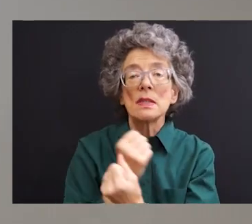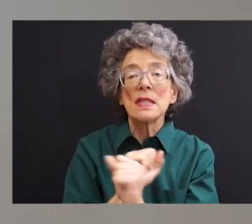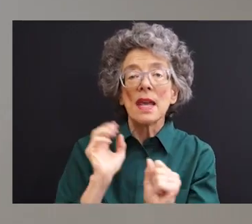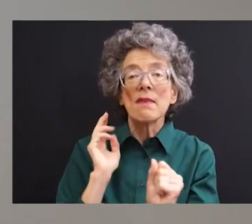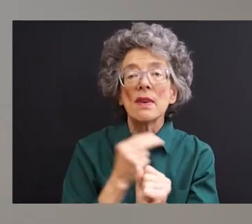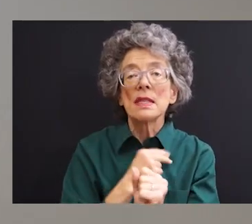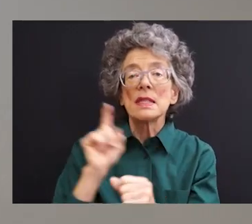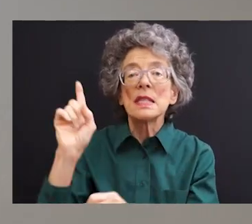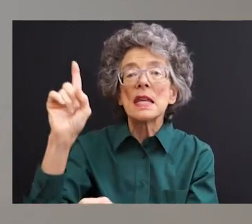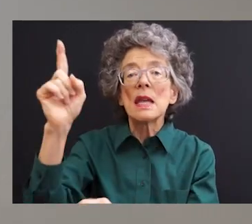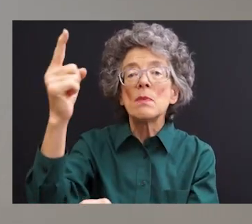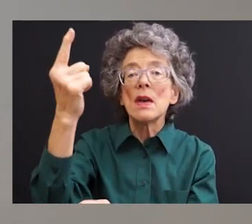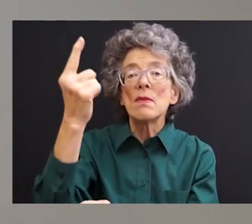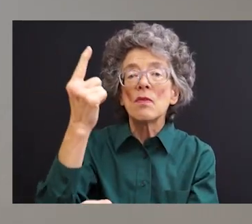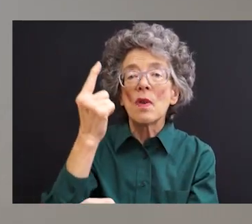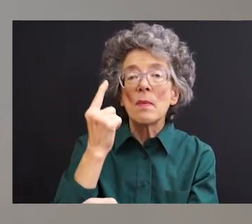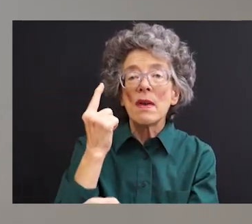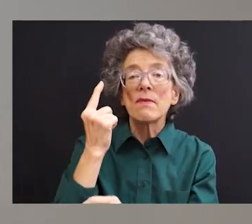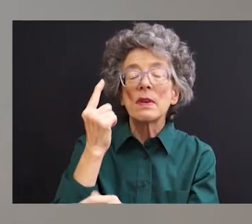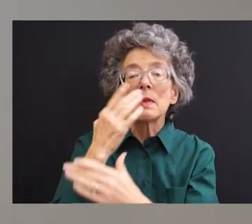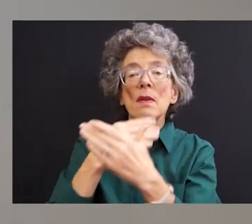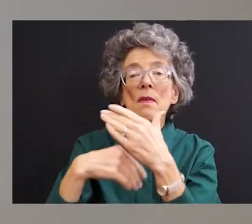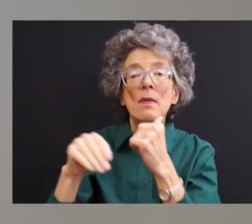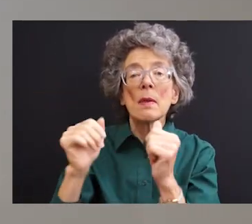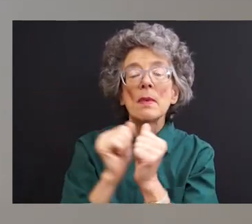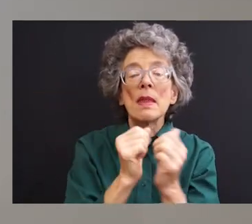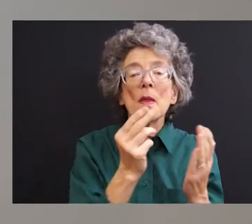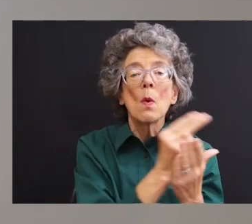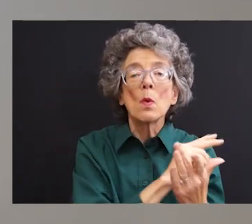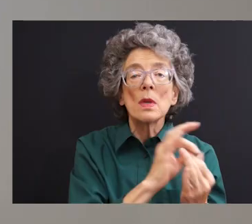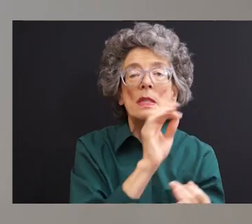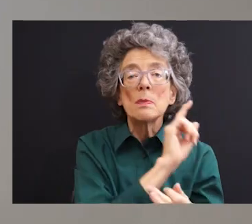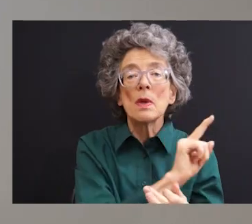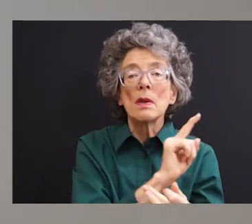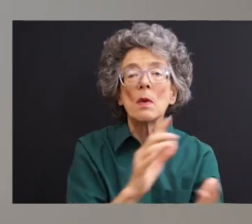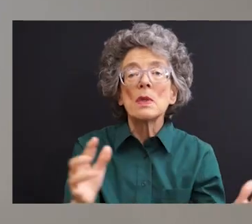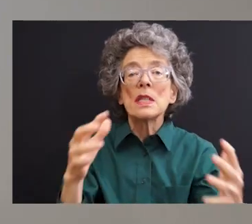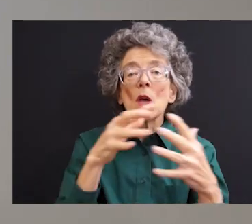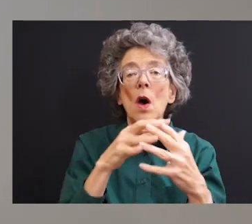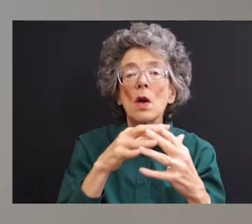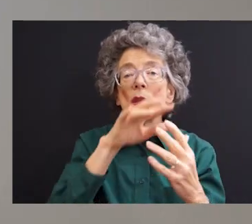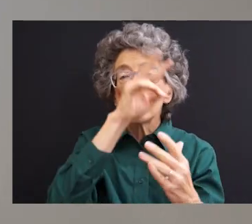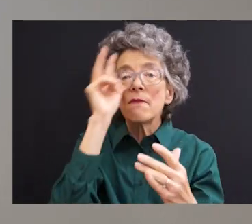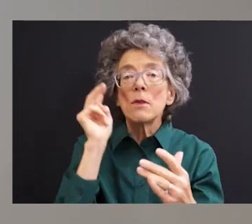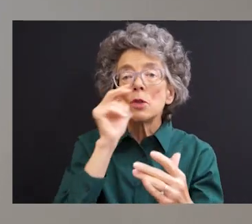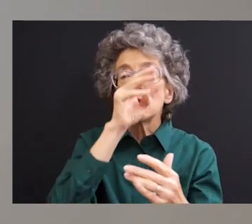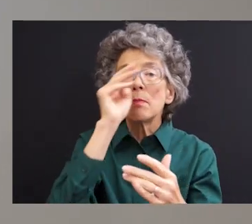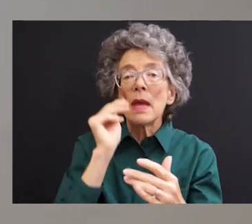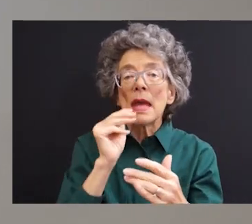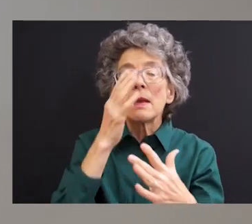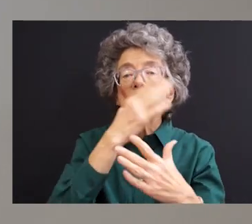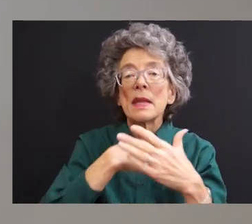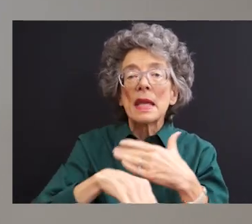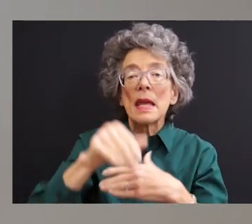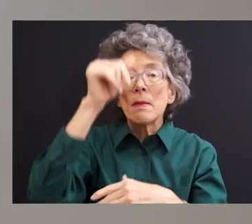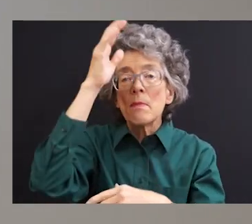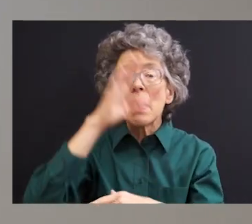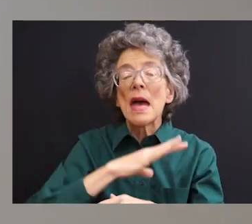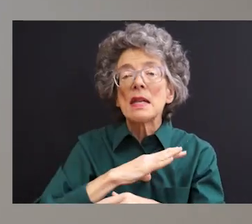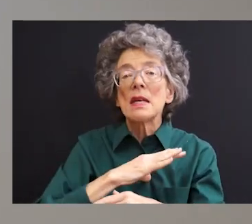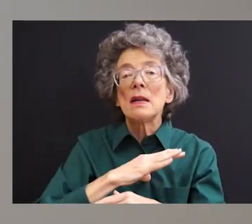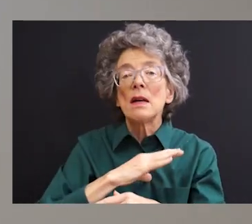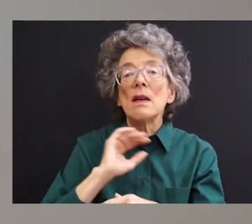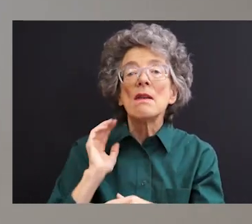He came down from heaven by the Holy Spirit, was incarnate of the Virgin Mary, and became man. For